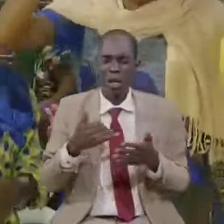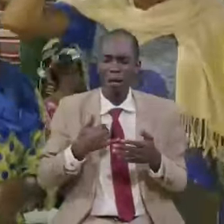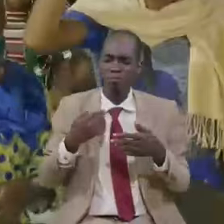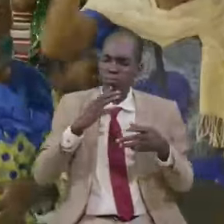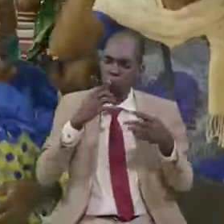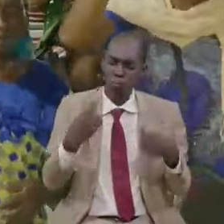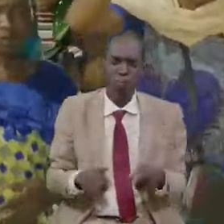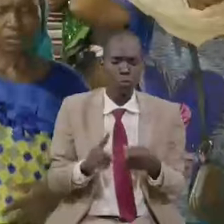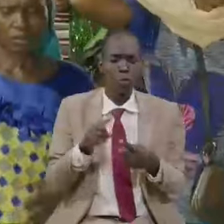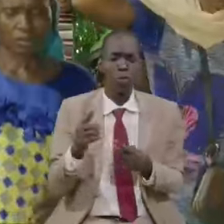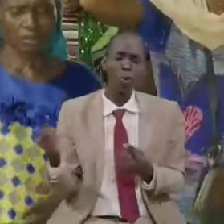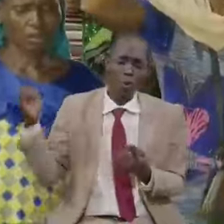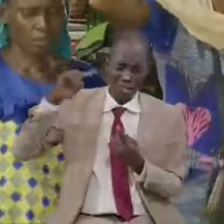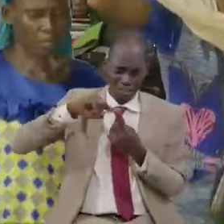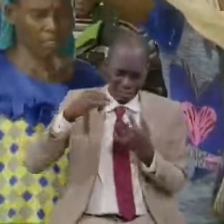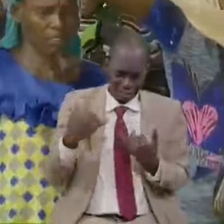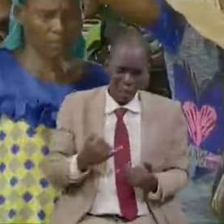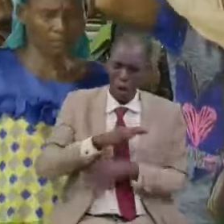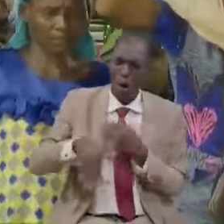chased away from you.